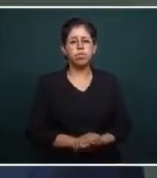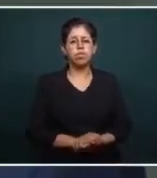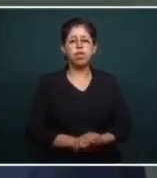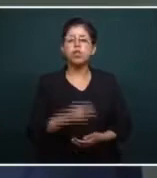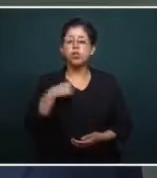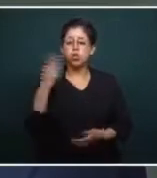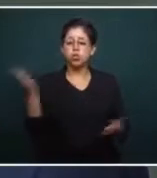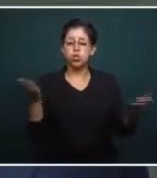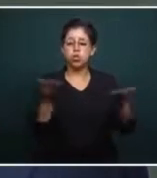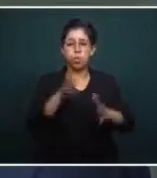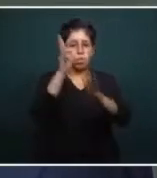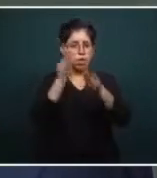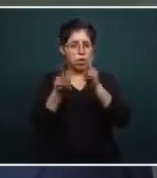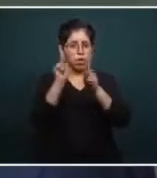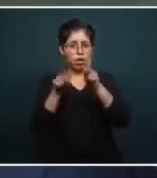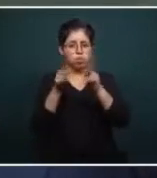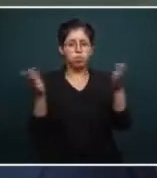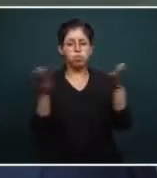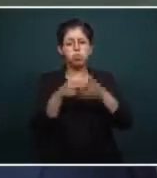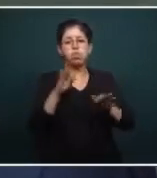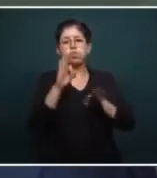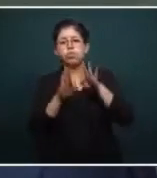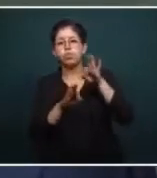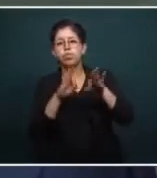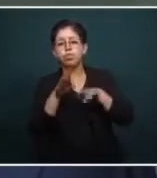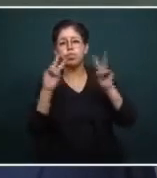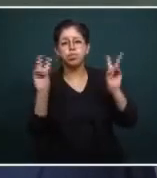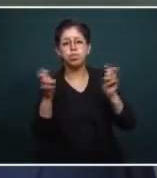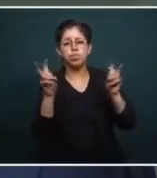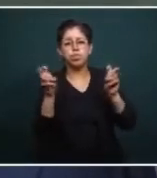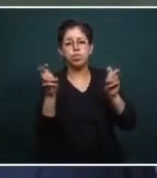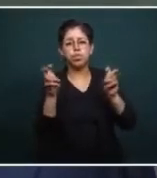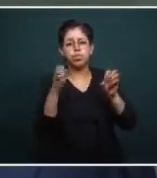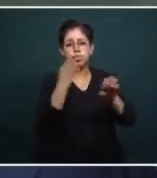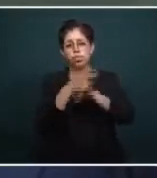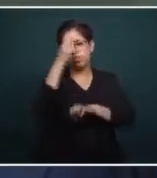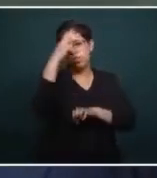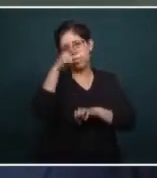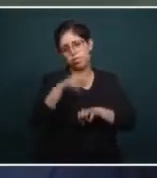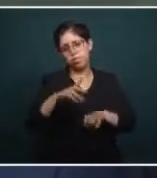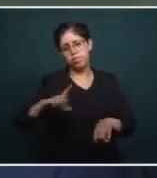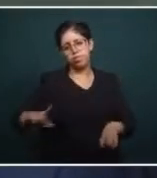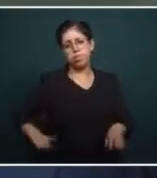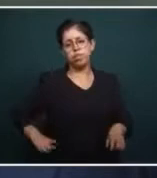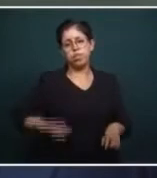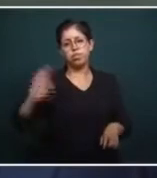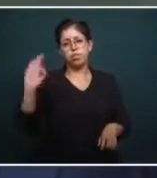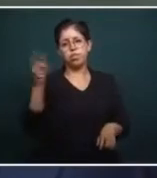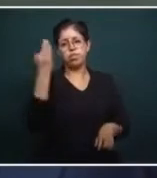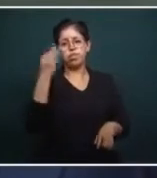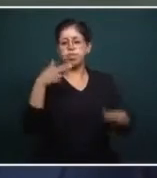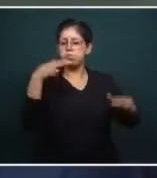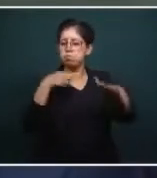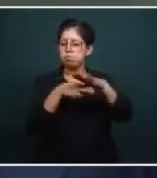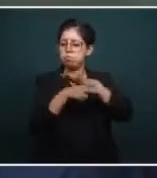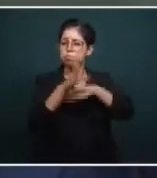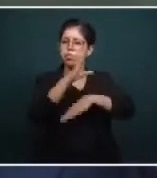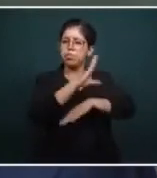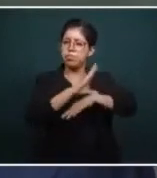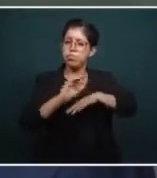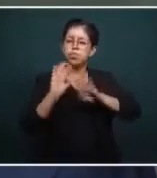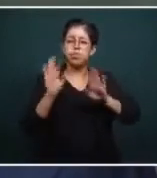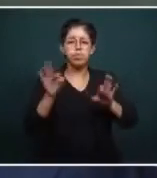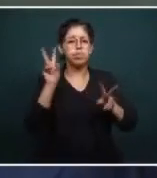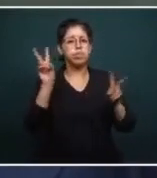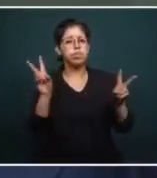del with Estado de matters México with the y del state of gobierno Mexico and the federal. government, federal Hemos estado government. tratando And we've been trying, dealing with the